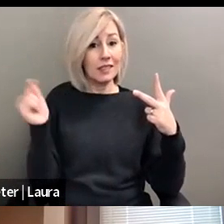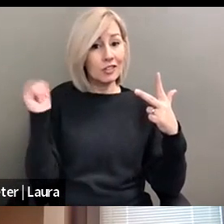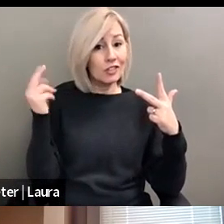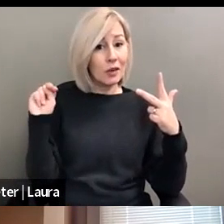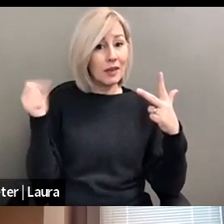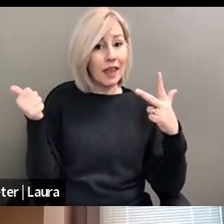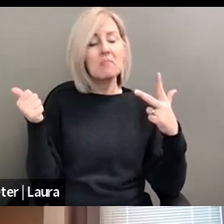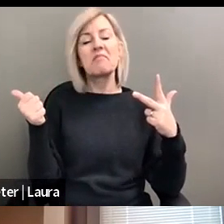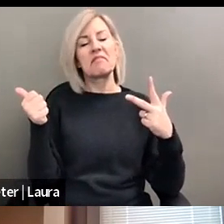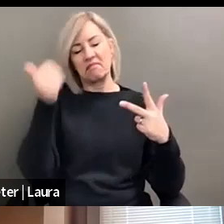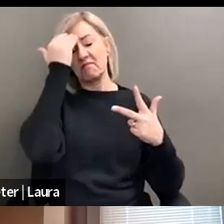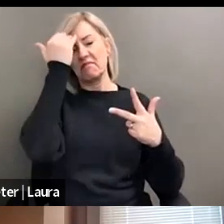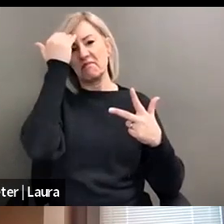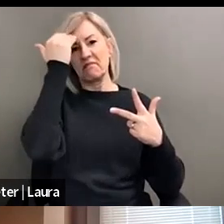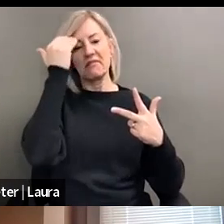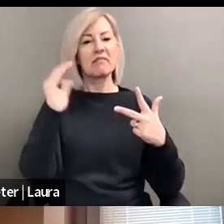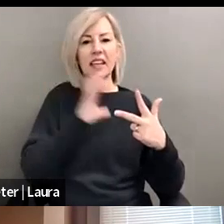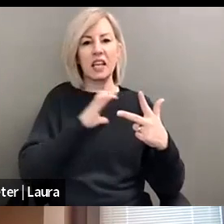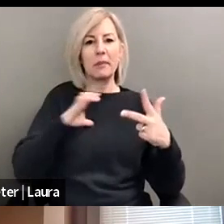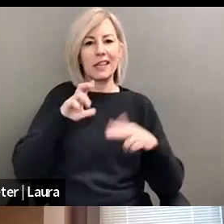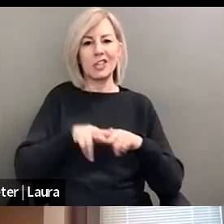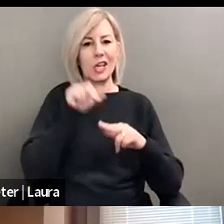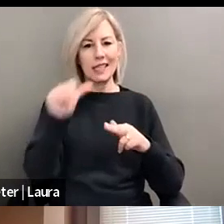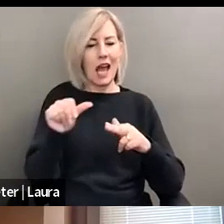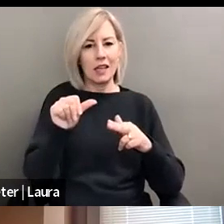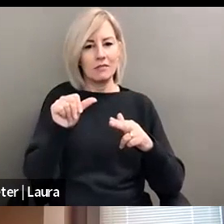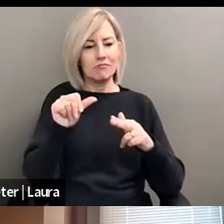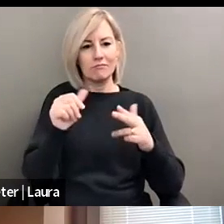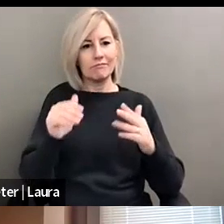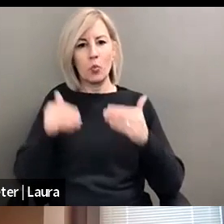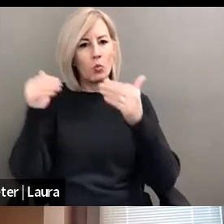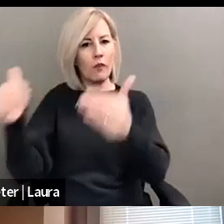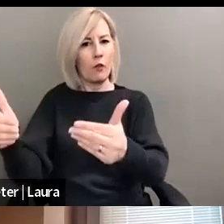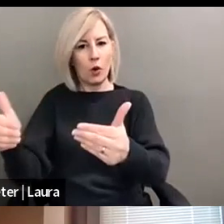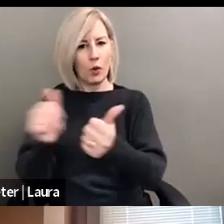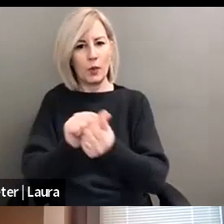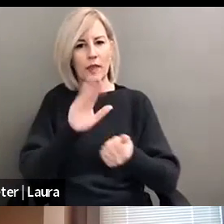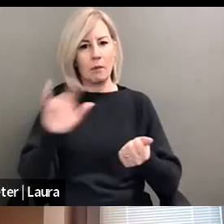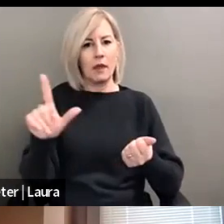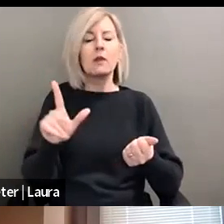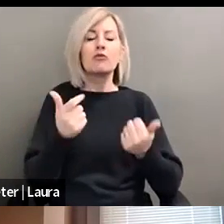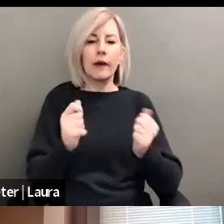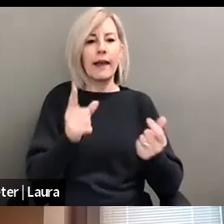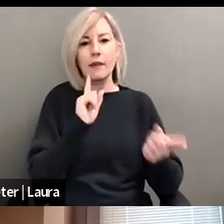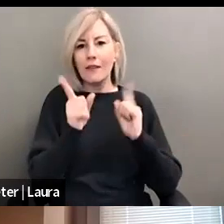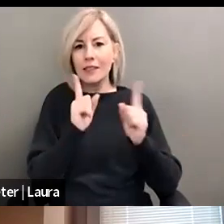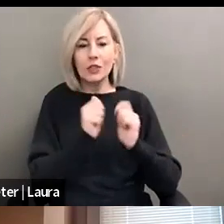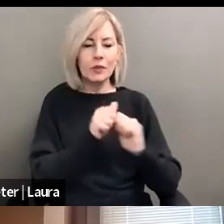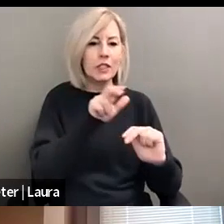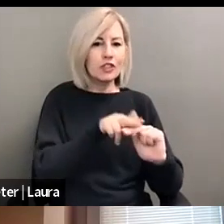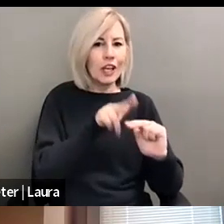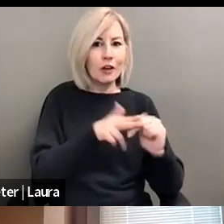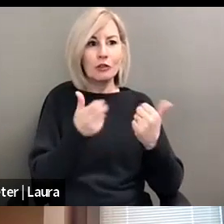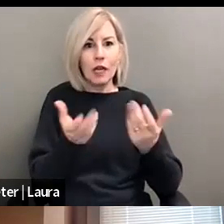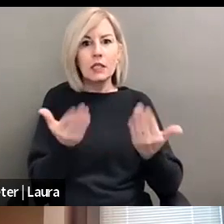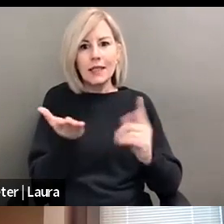10th. Then you know that the committee chair didn't move it forward. There, you know, you try to have conversations with the committee chair to move your